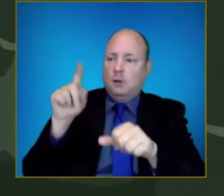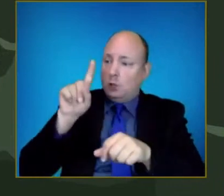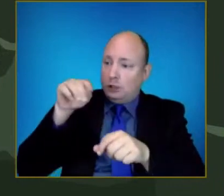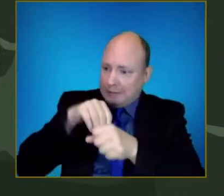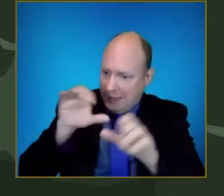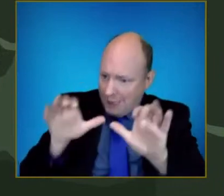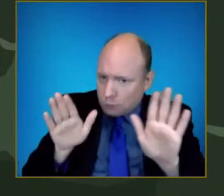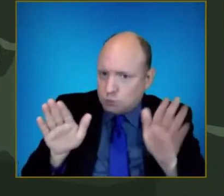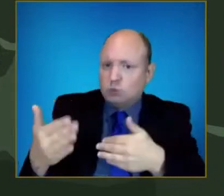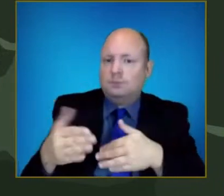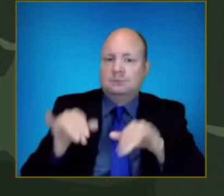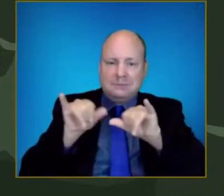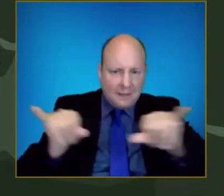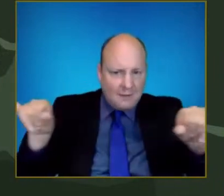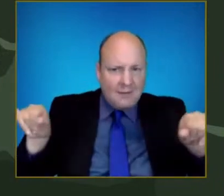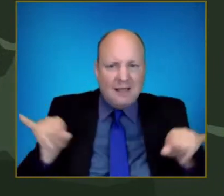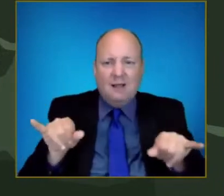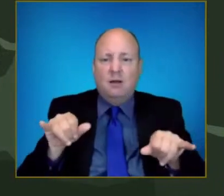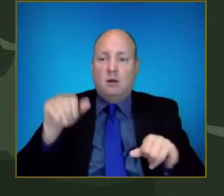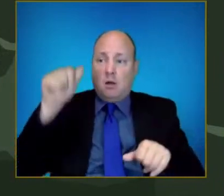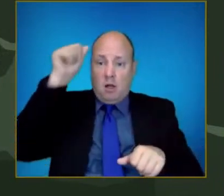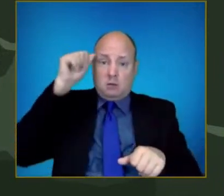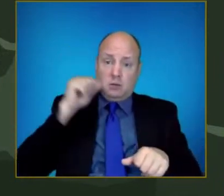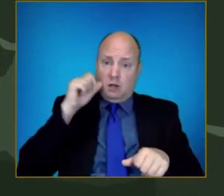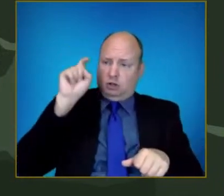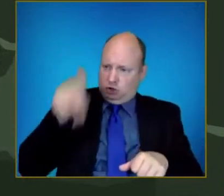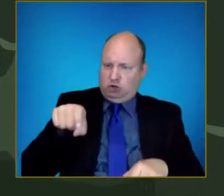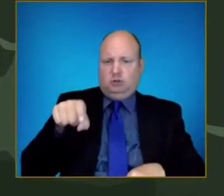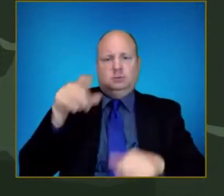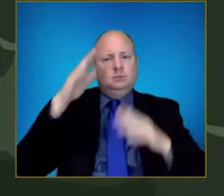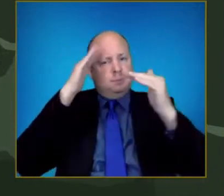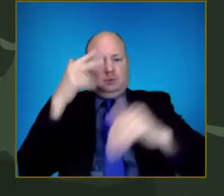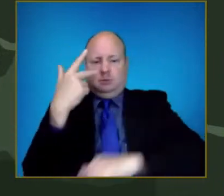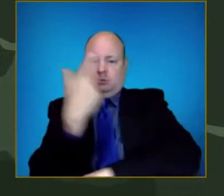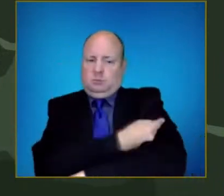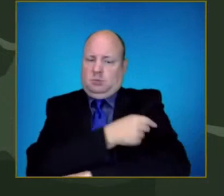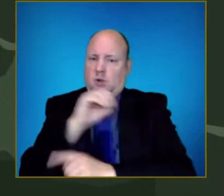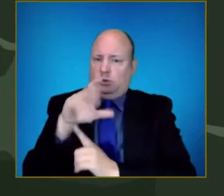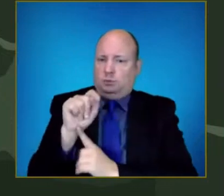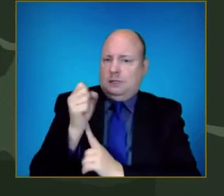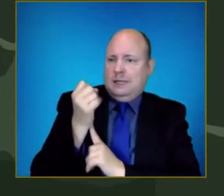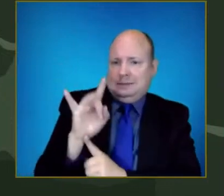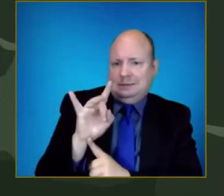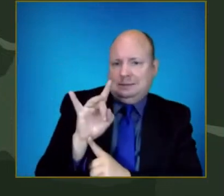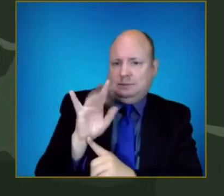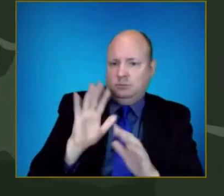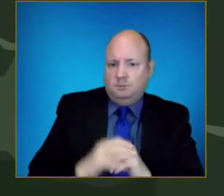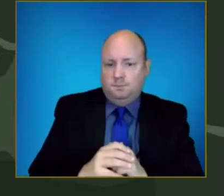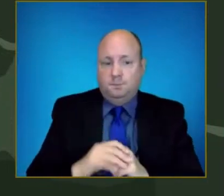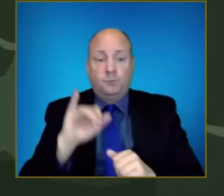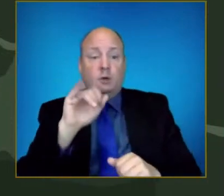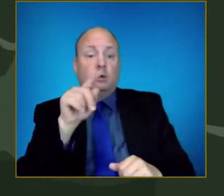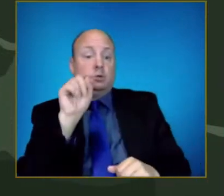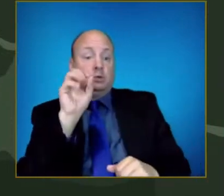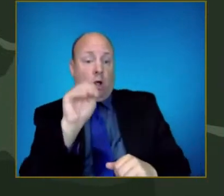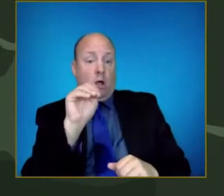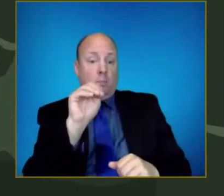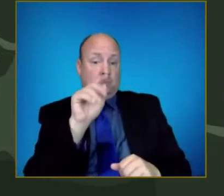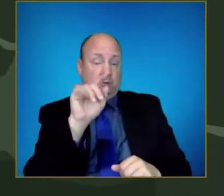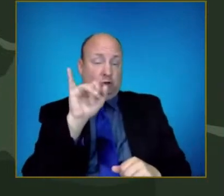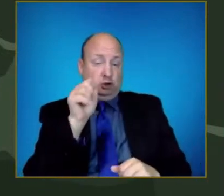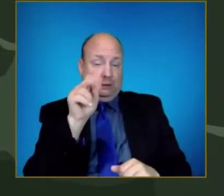COVID. And we, as Dr. Jean just said, it's incredibly important that adults in the community